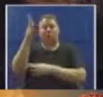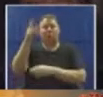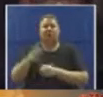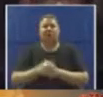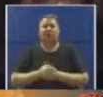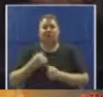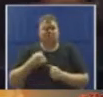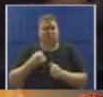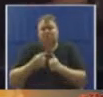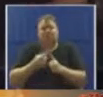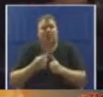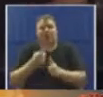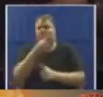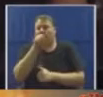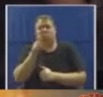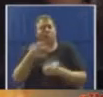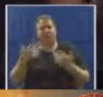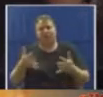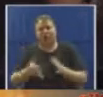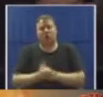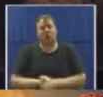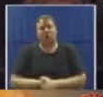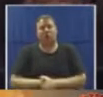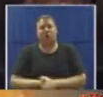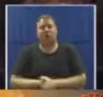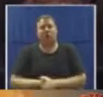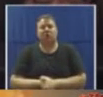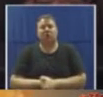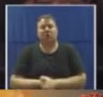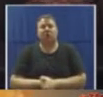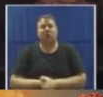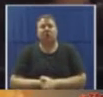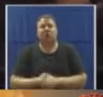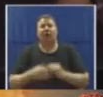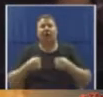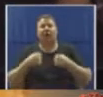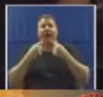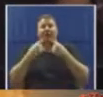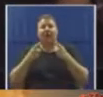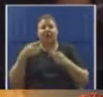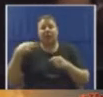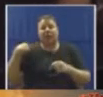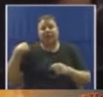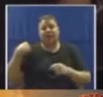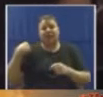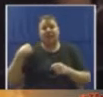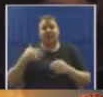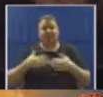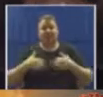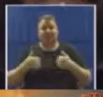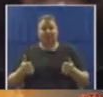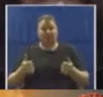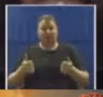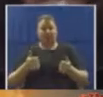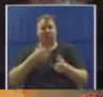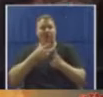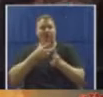question. Honorable Meshoe, I said, the Minister of Health is enjoined by the